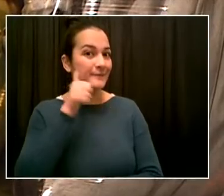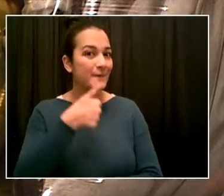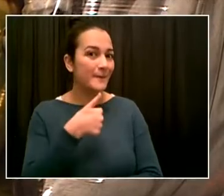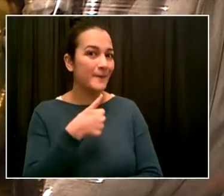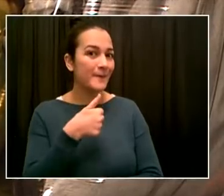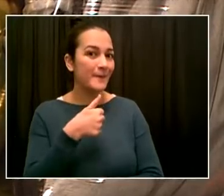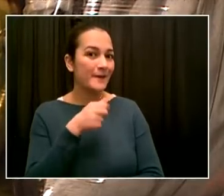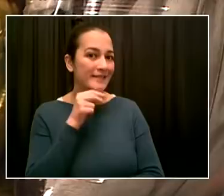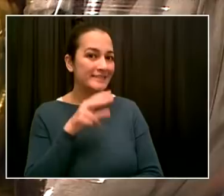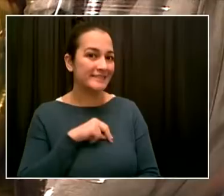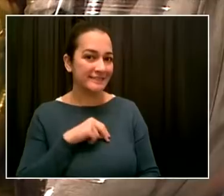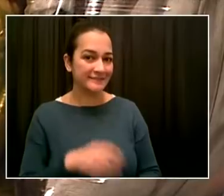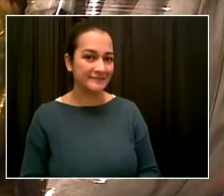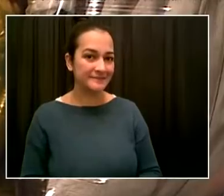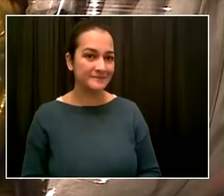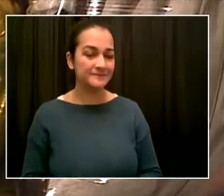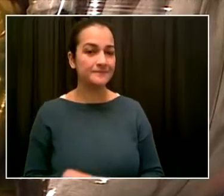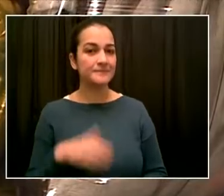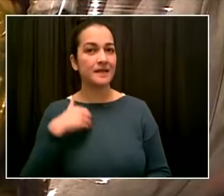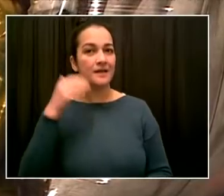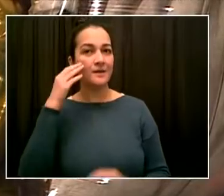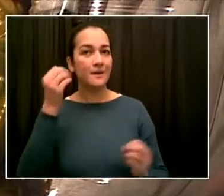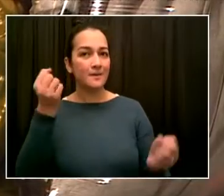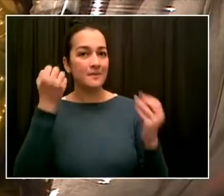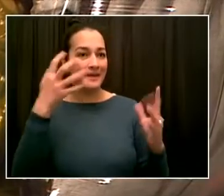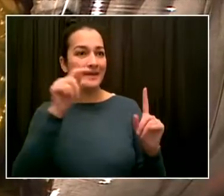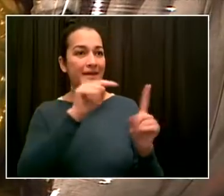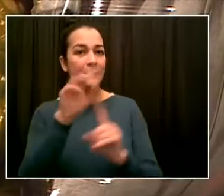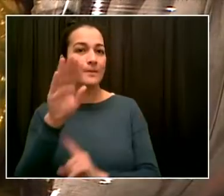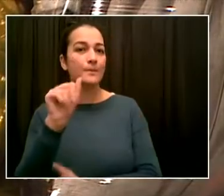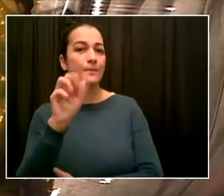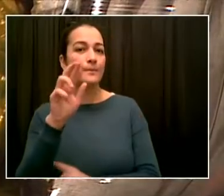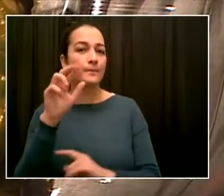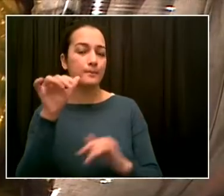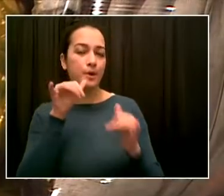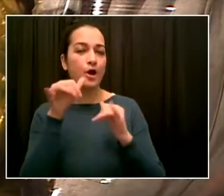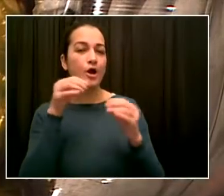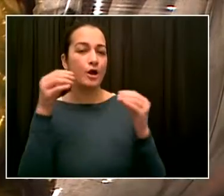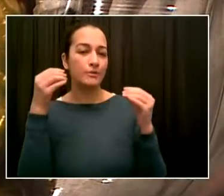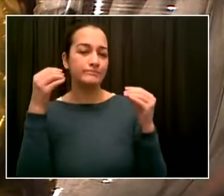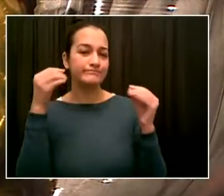you find a new holiday every day. That's the right spirit.